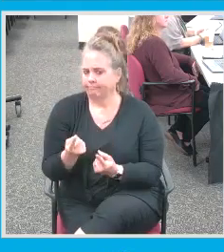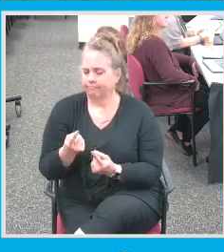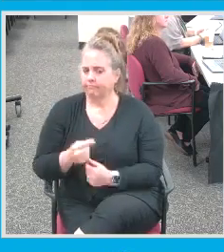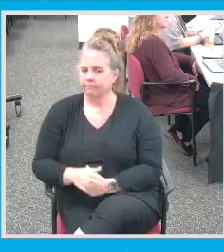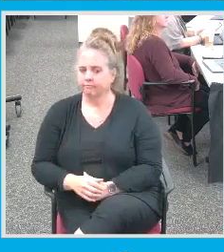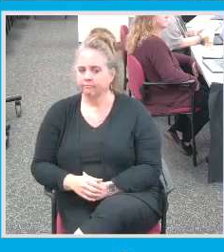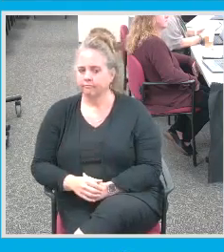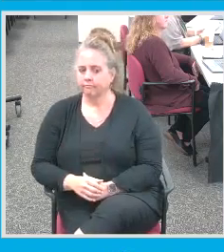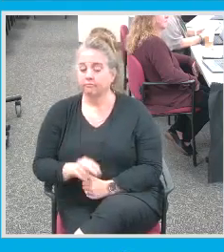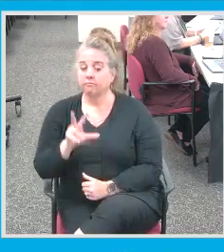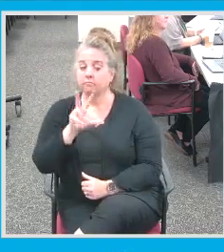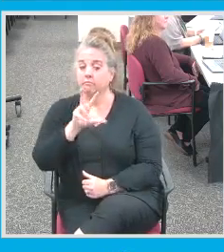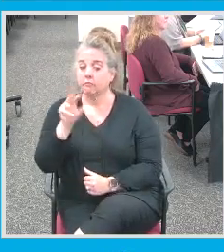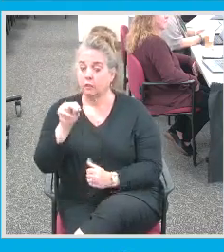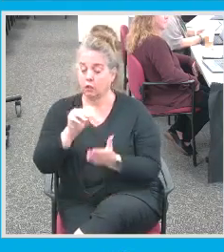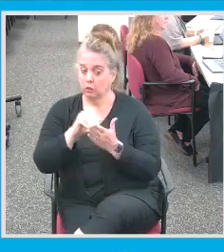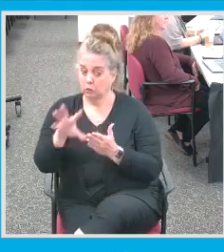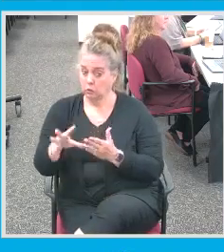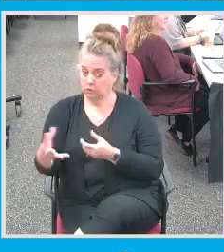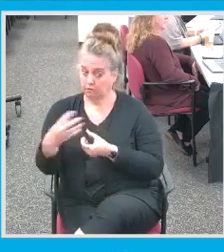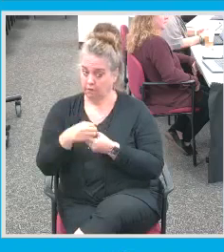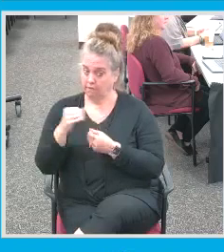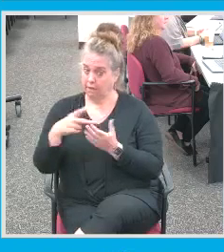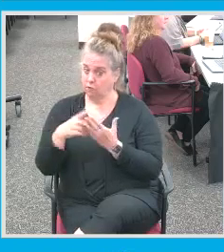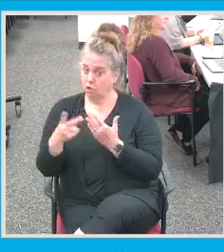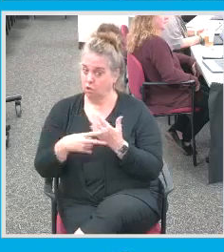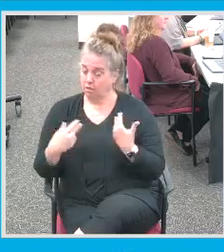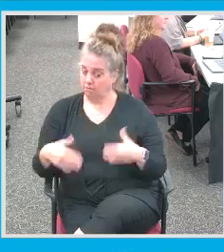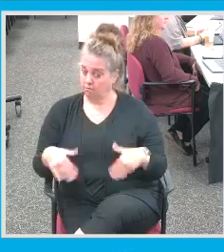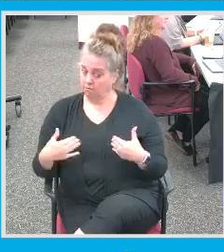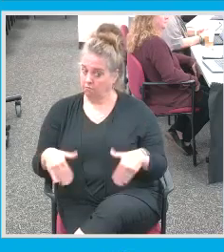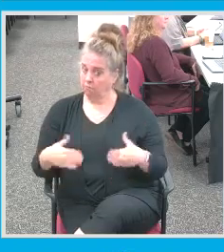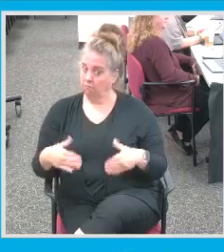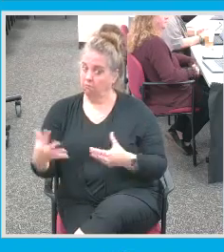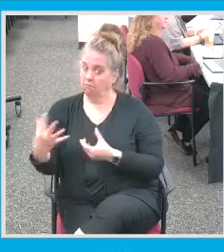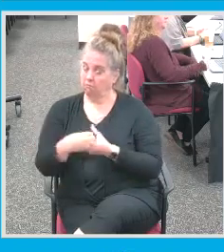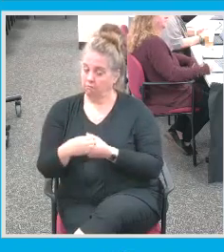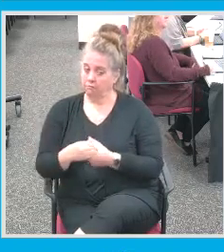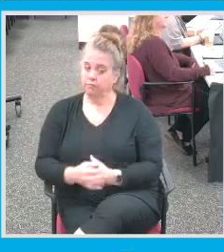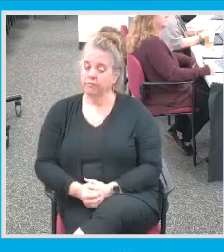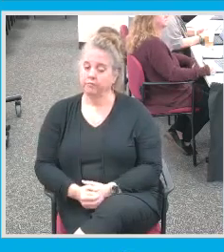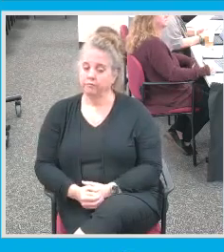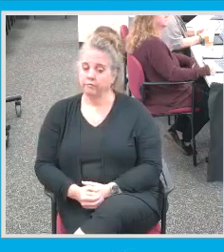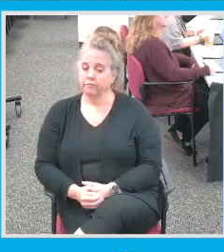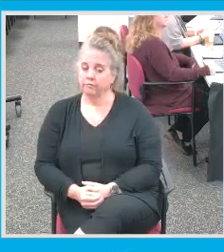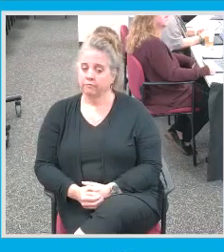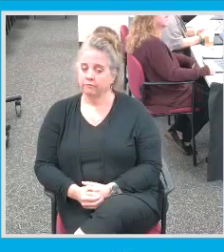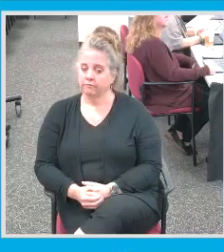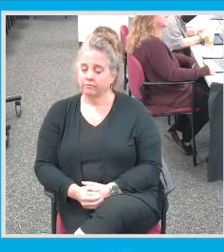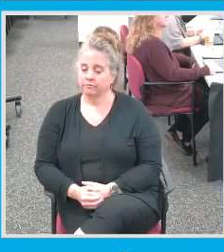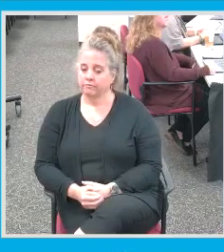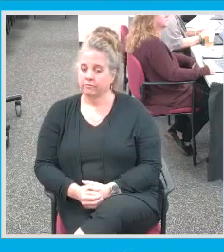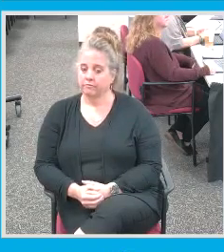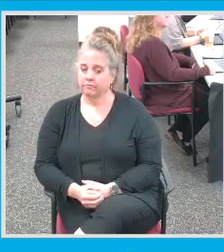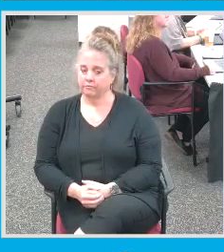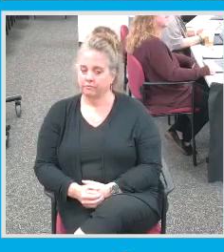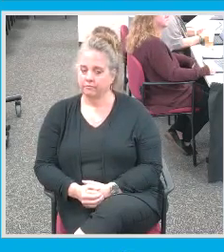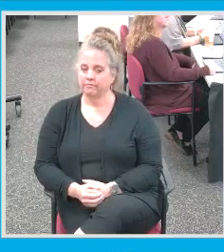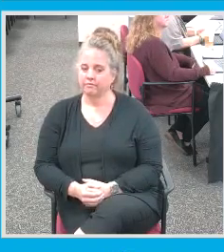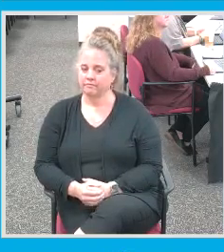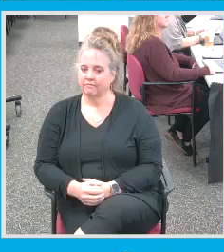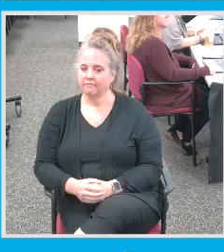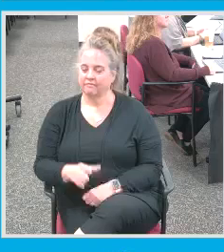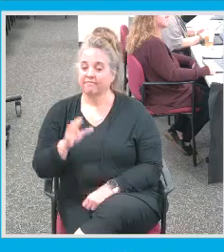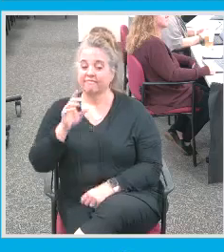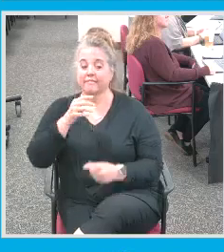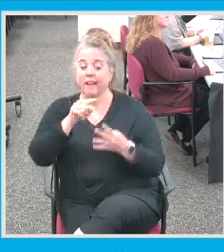program, and we've only had about 5 students who have been caught a second time. So